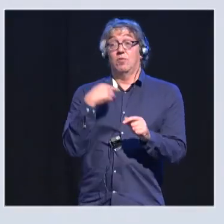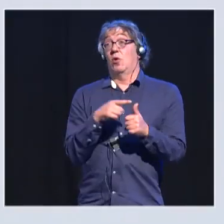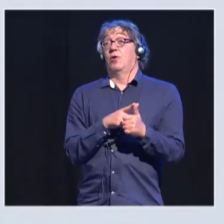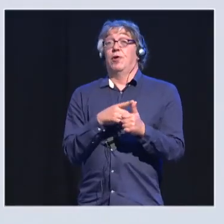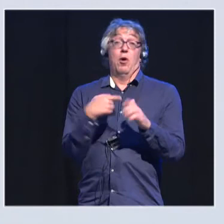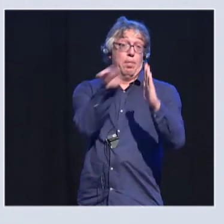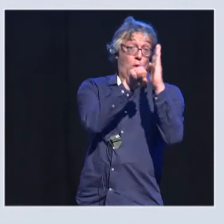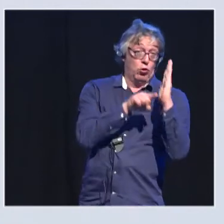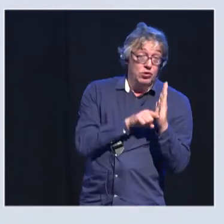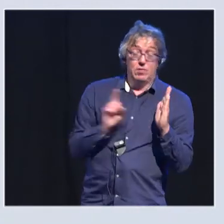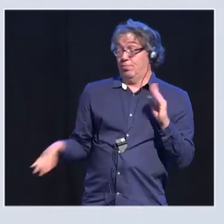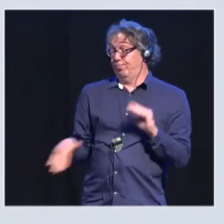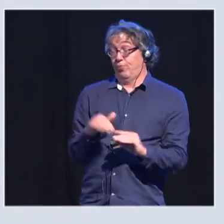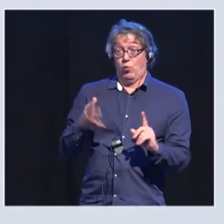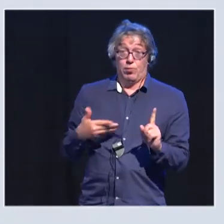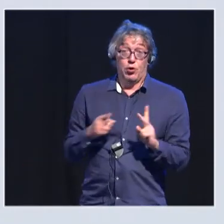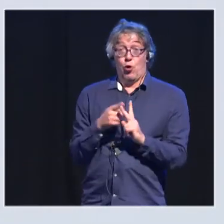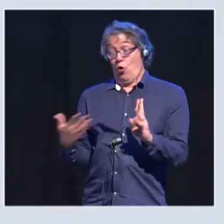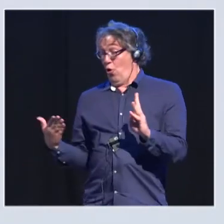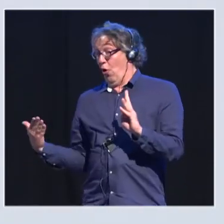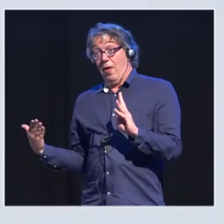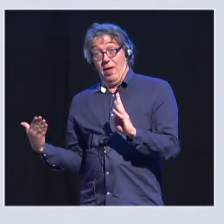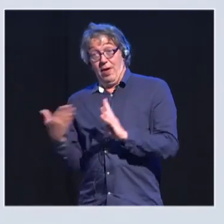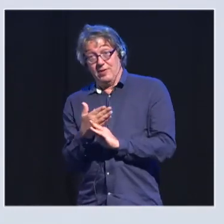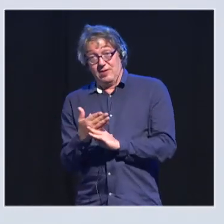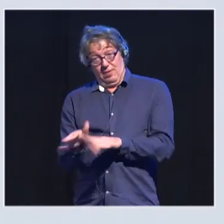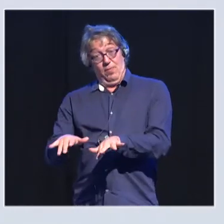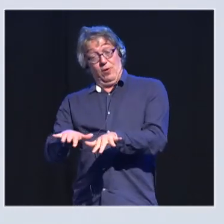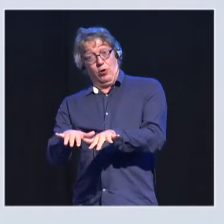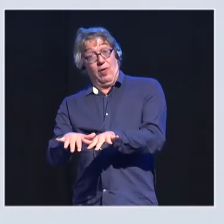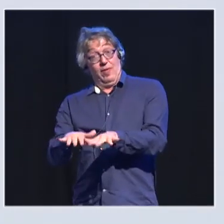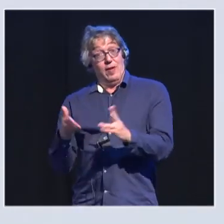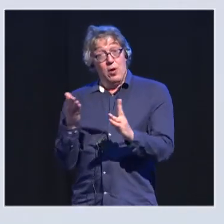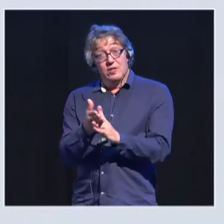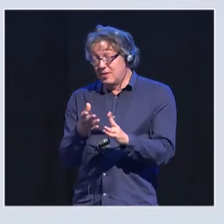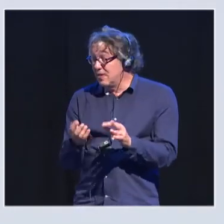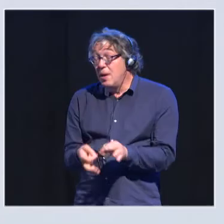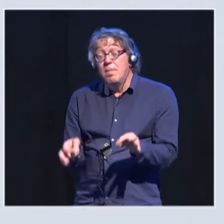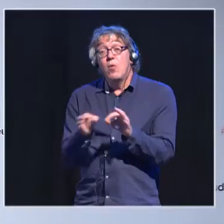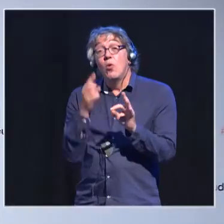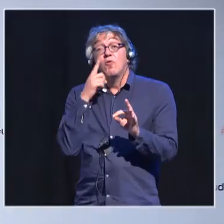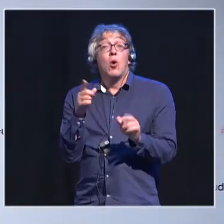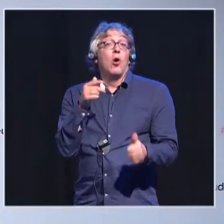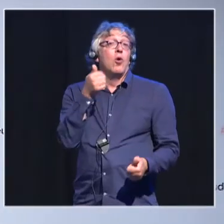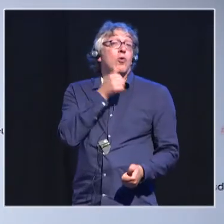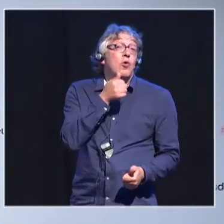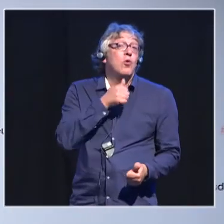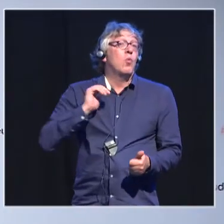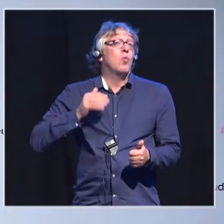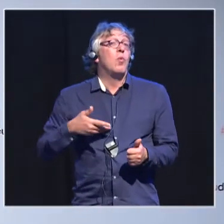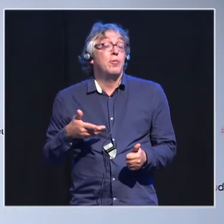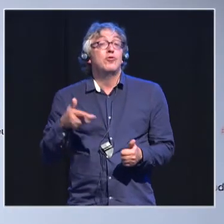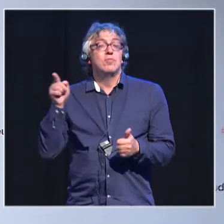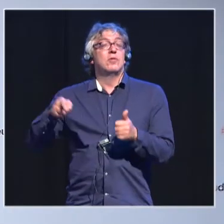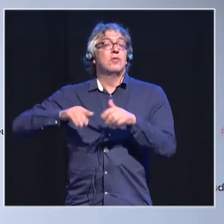in terms of access, internet access, especially to women and girls in the rural areas. We talk about development, we talk